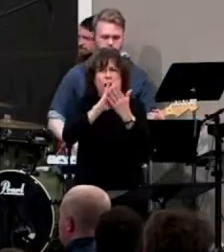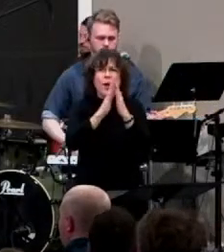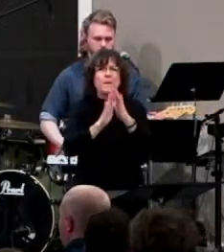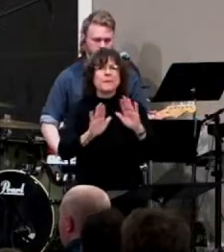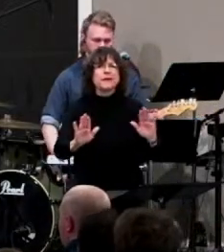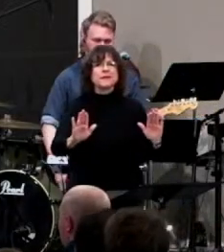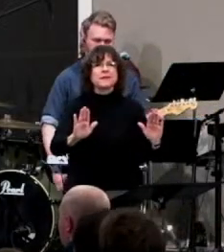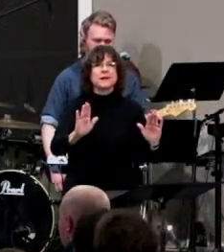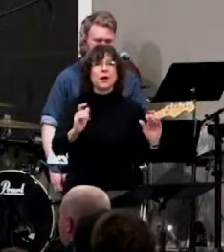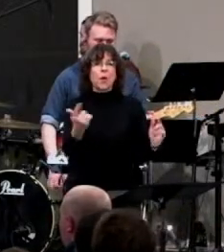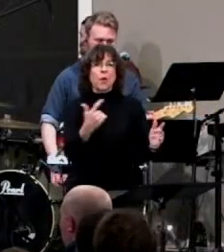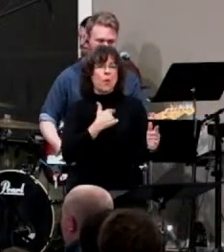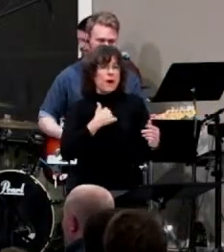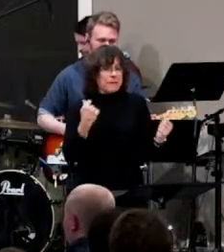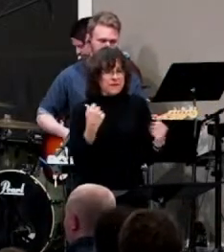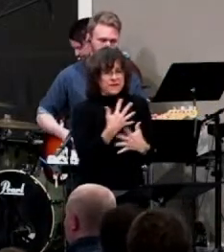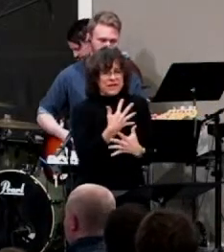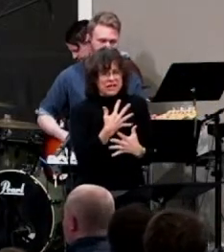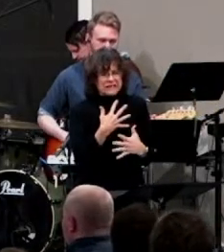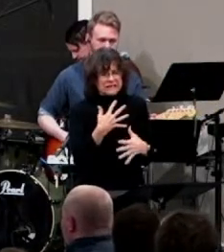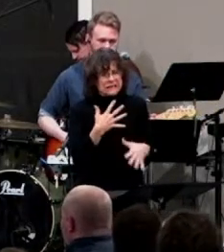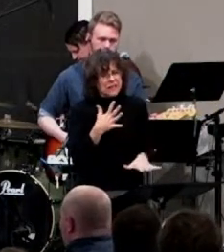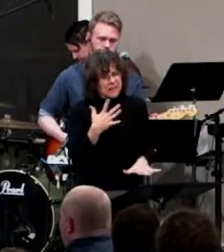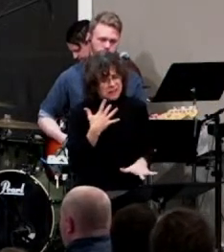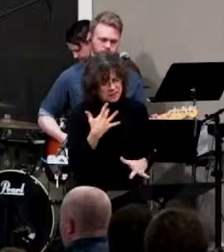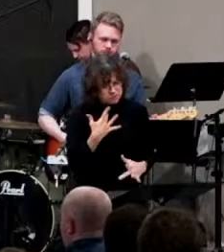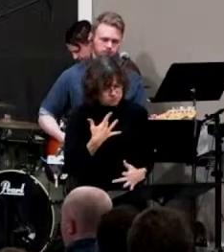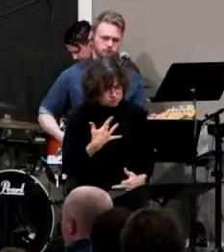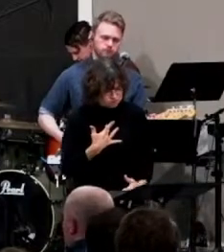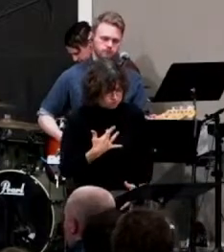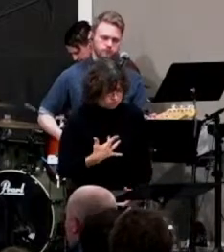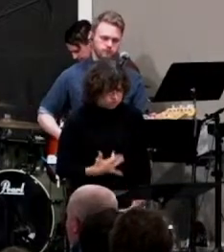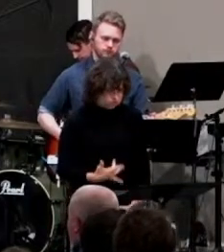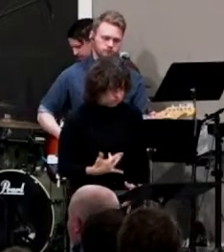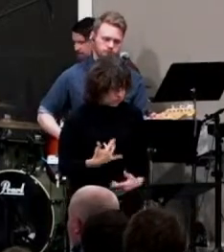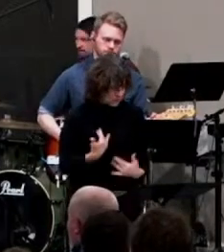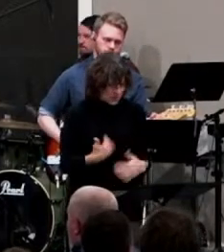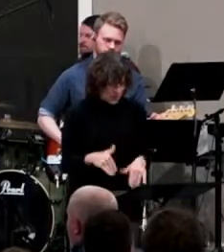You are peace when my fear is crippling.